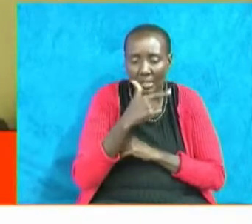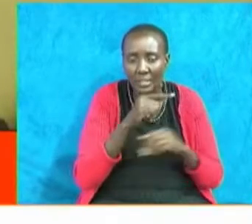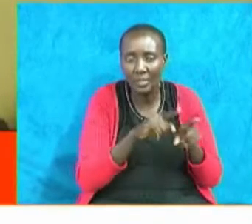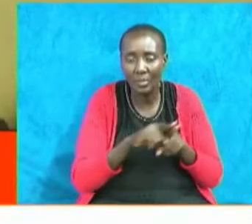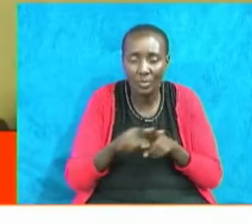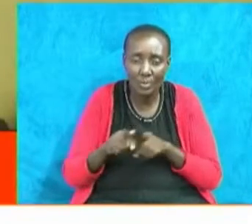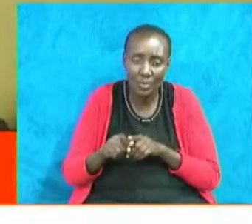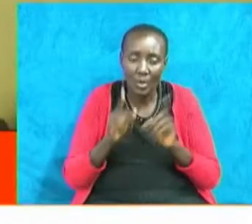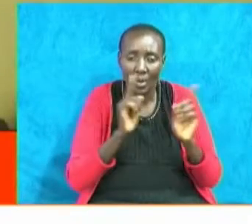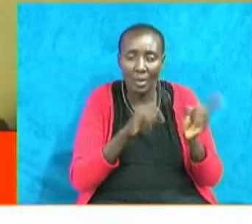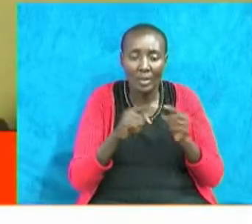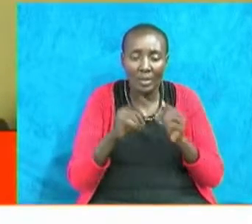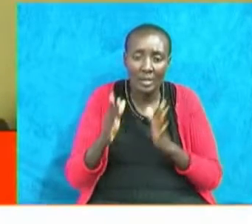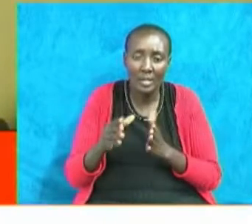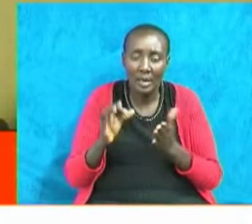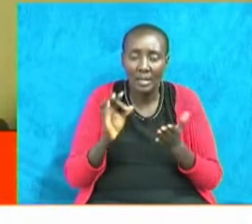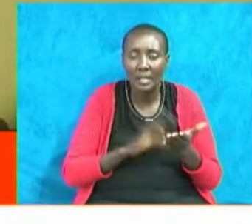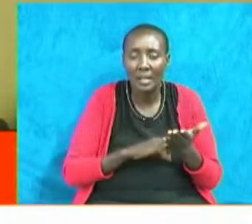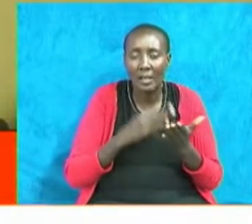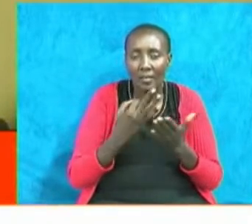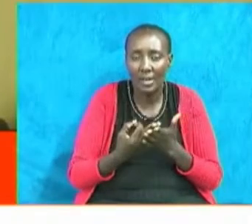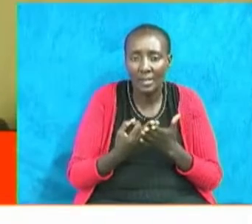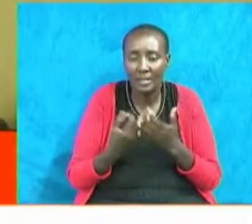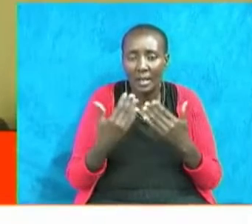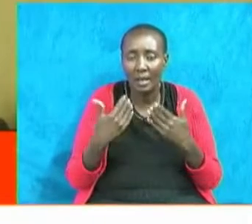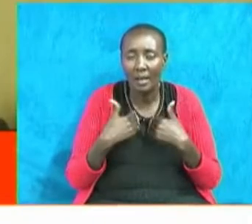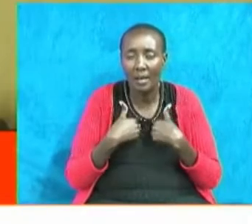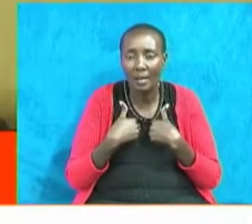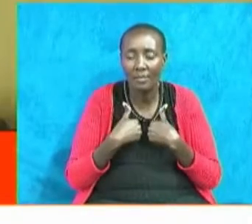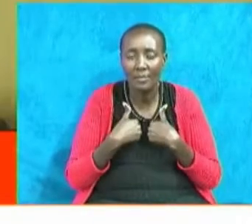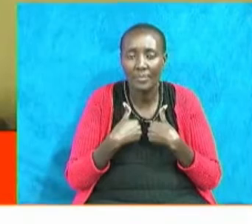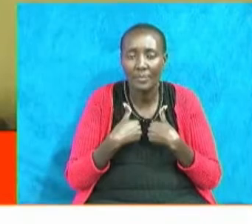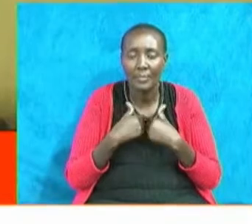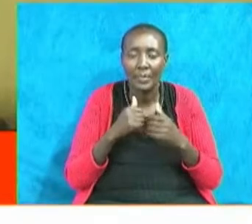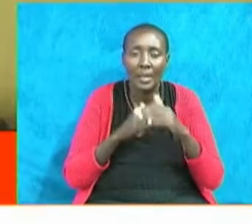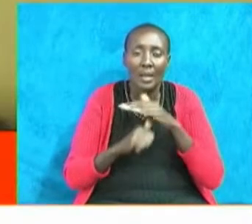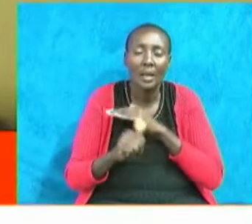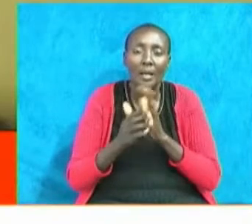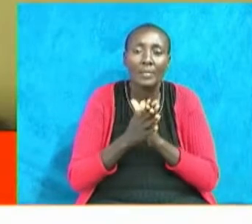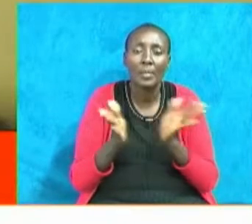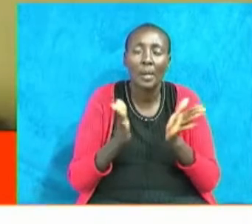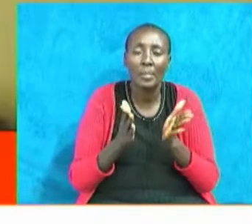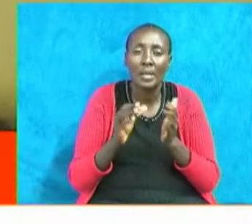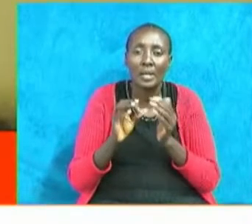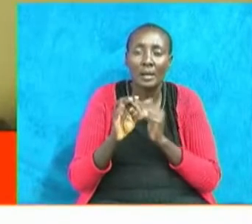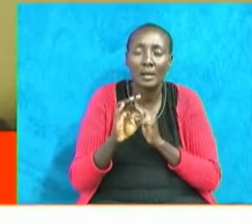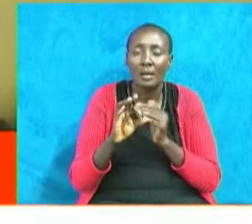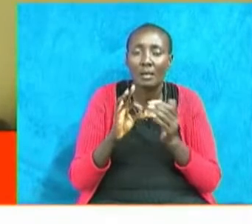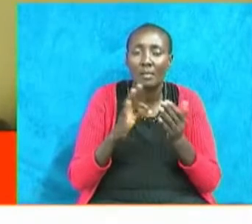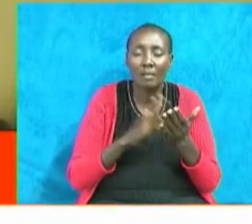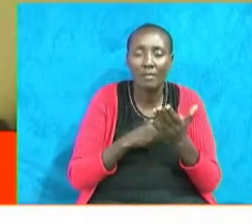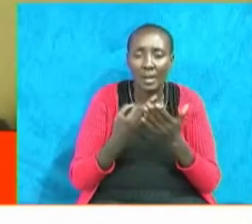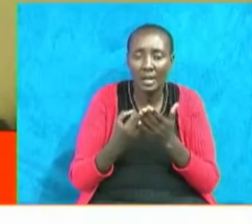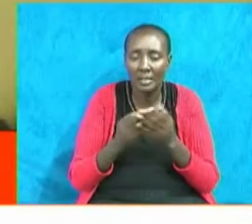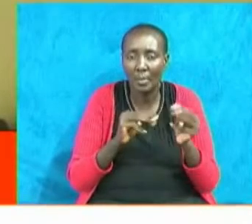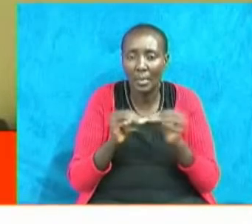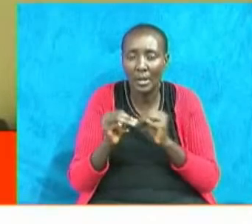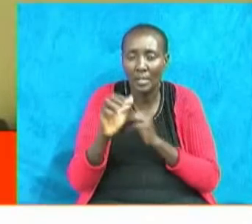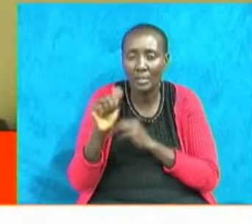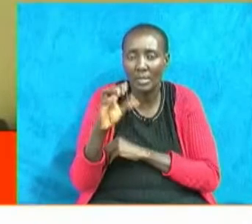a Hustlers Fund be established under the Public Finance Management Act